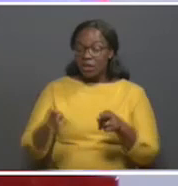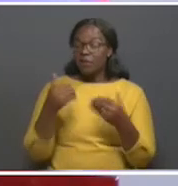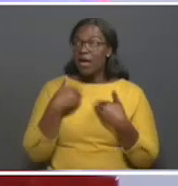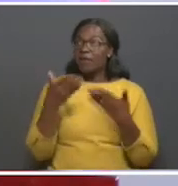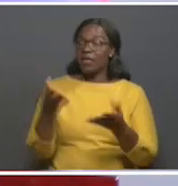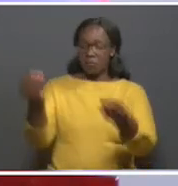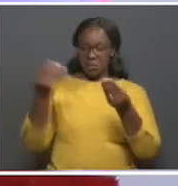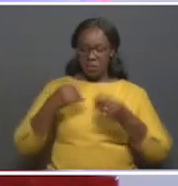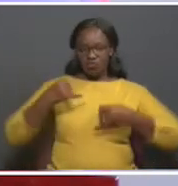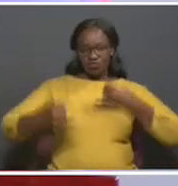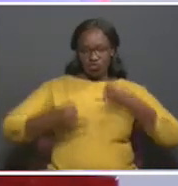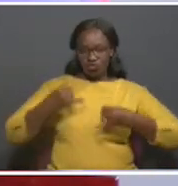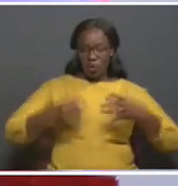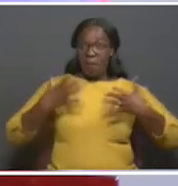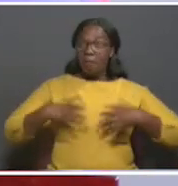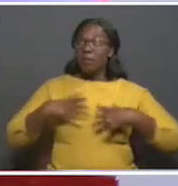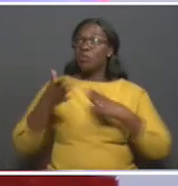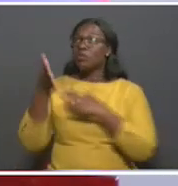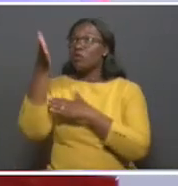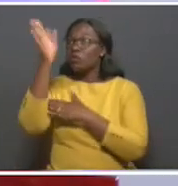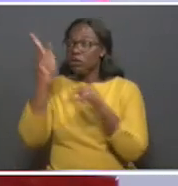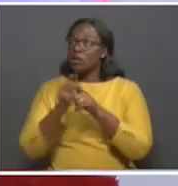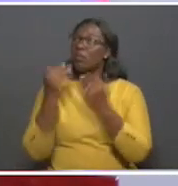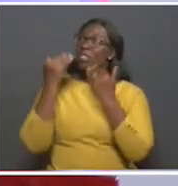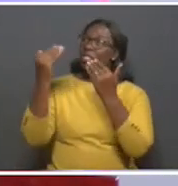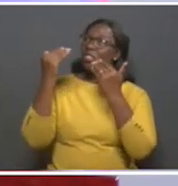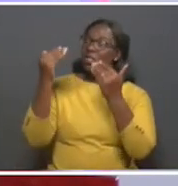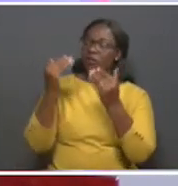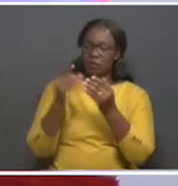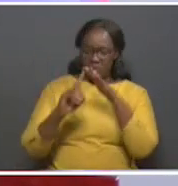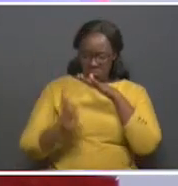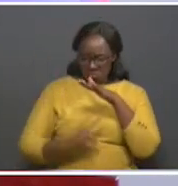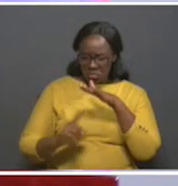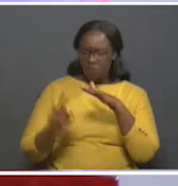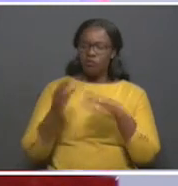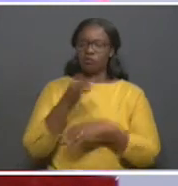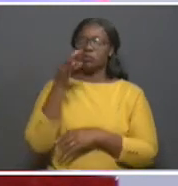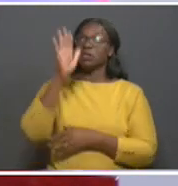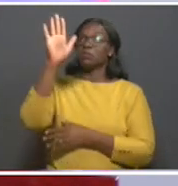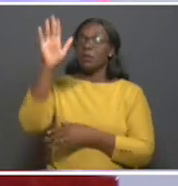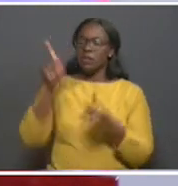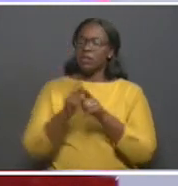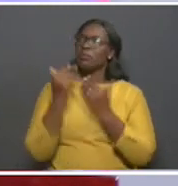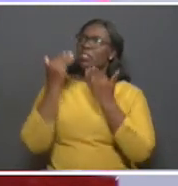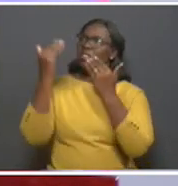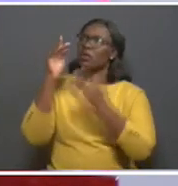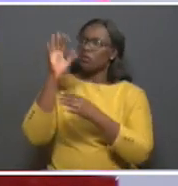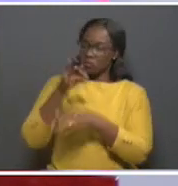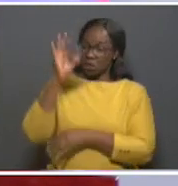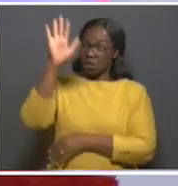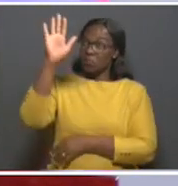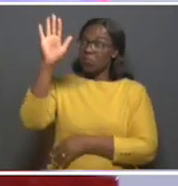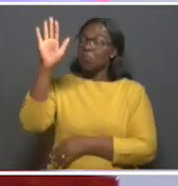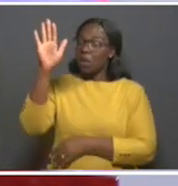brings joy to the people of God. We thank you for the ministry of your Spirit. We thank you that your Spirit is